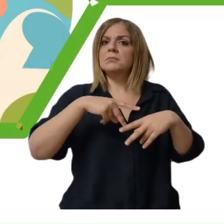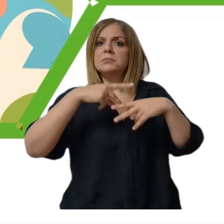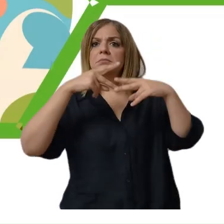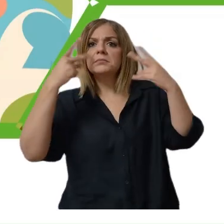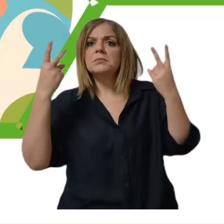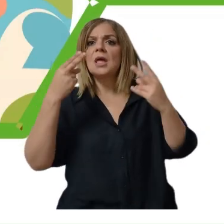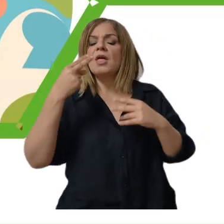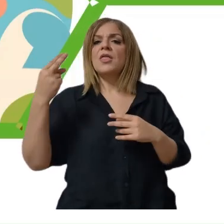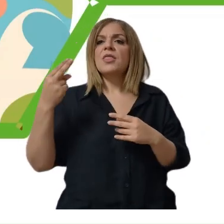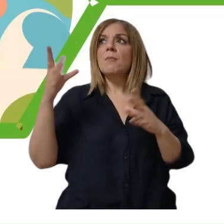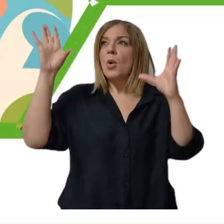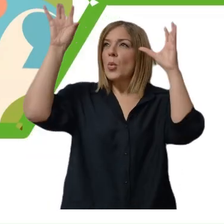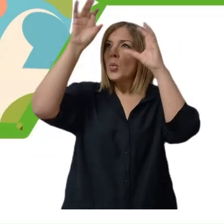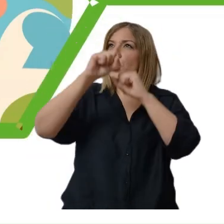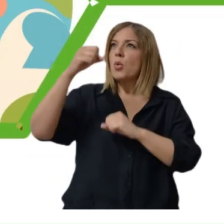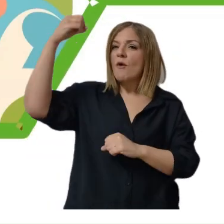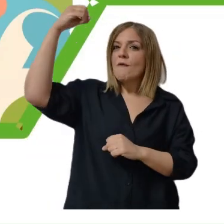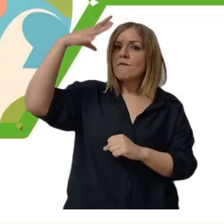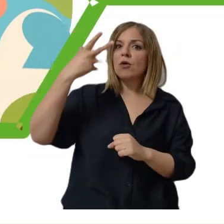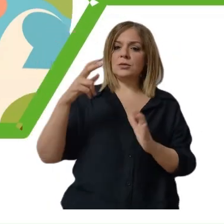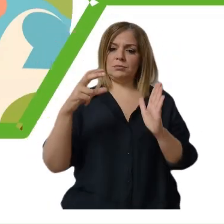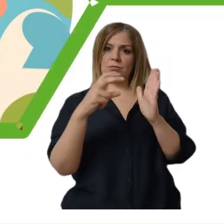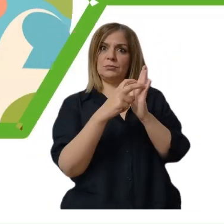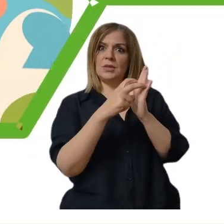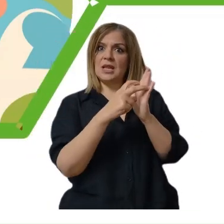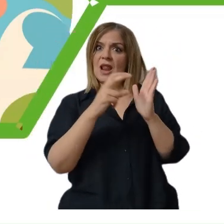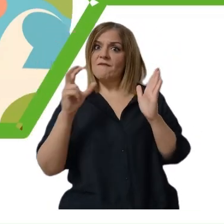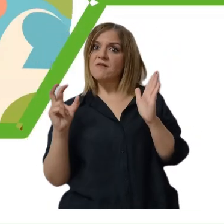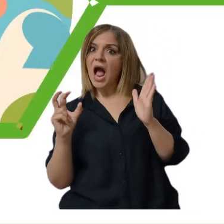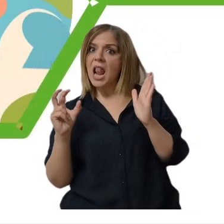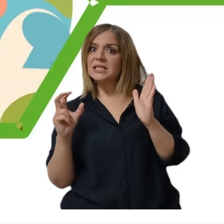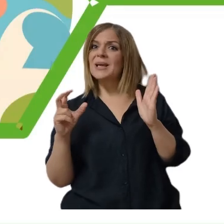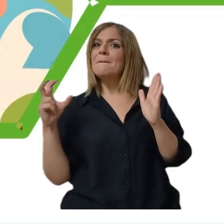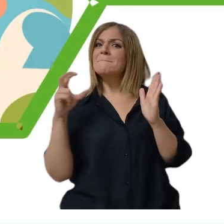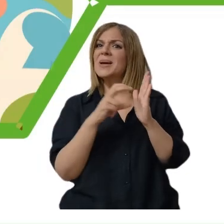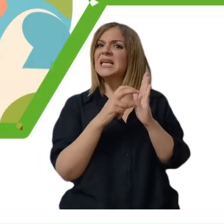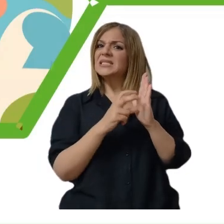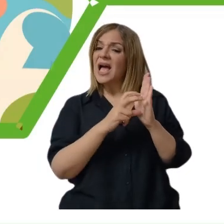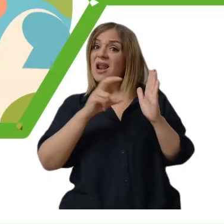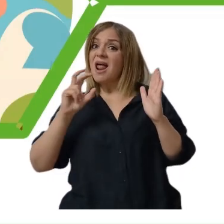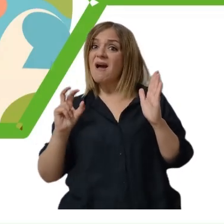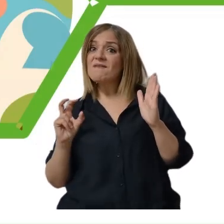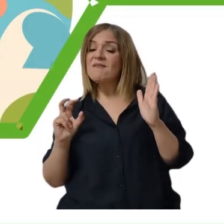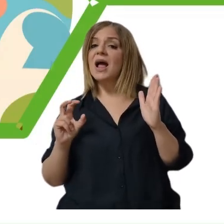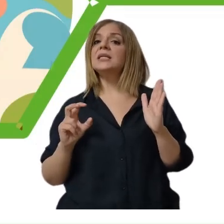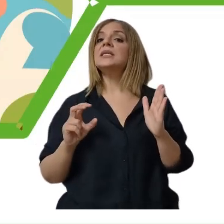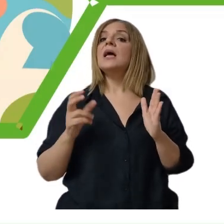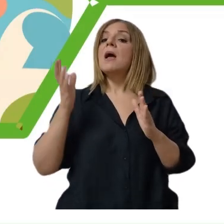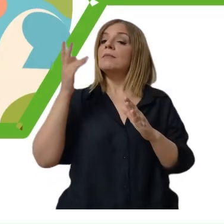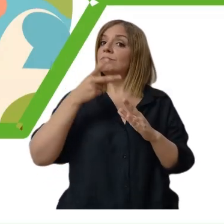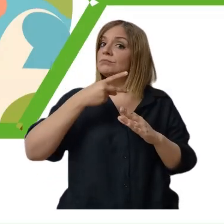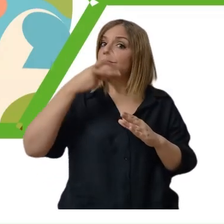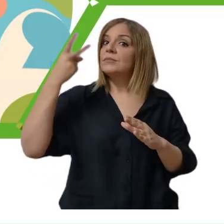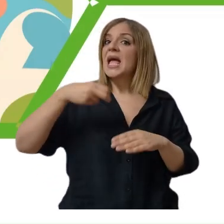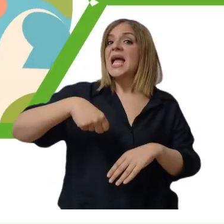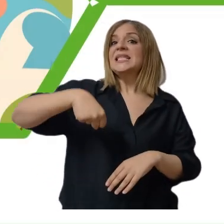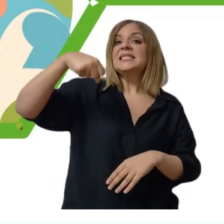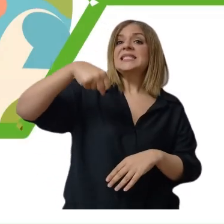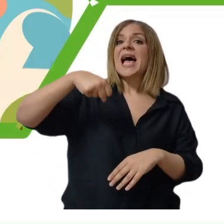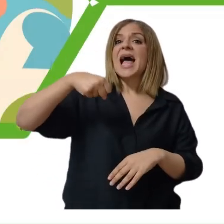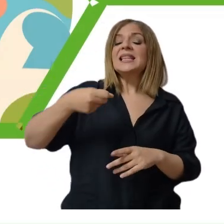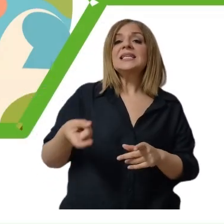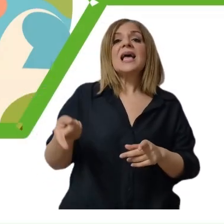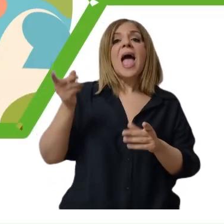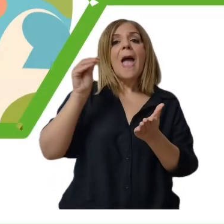can choose to turn off the lights or unplug chargers. You can carry a reusable bag instead of using